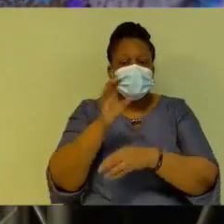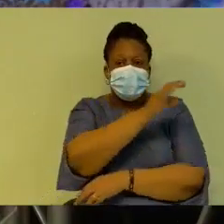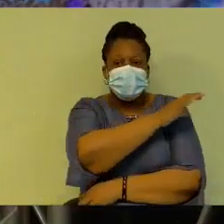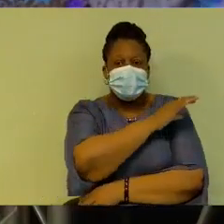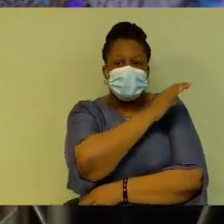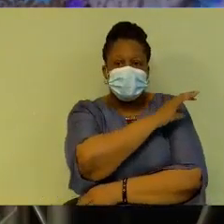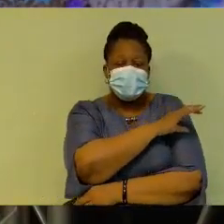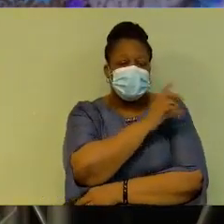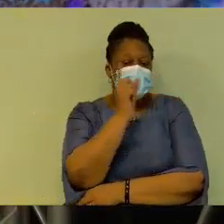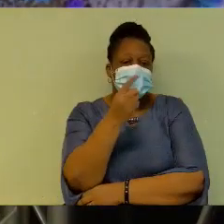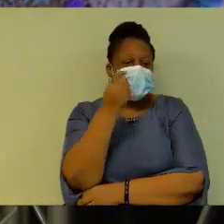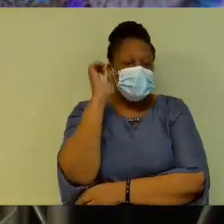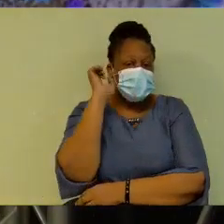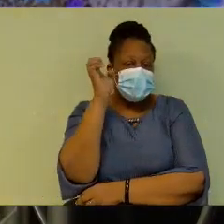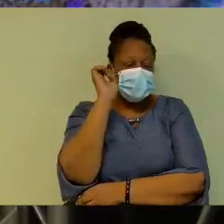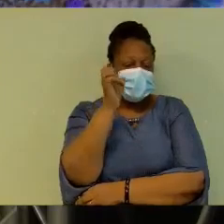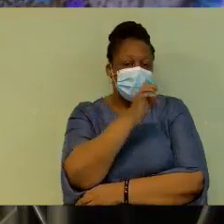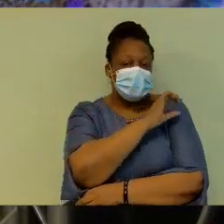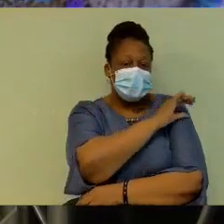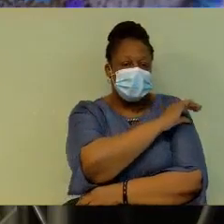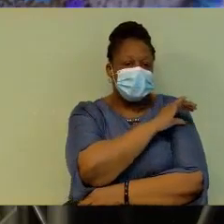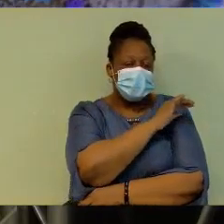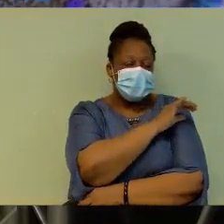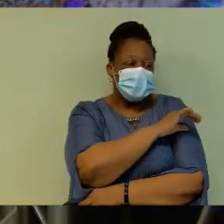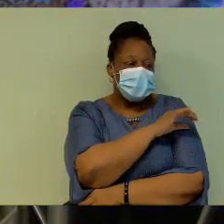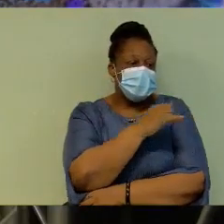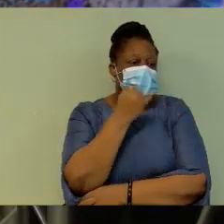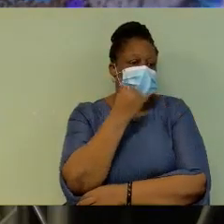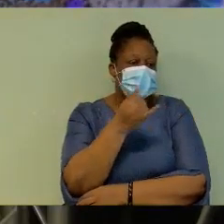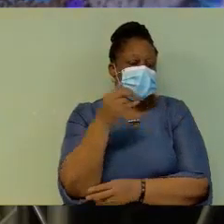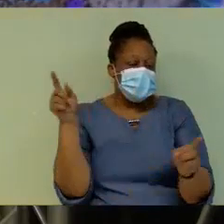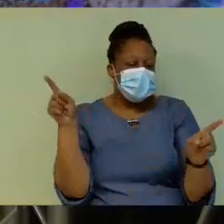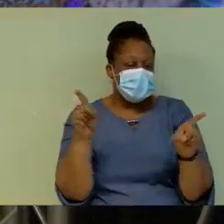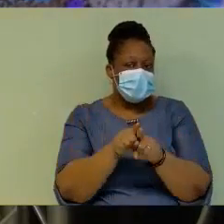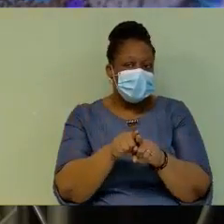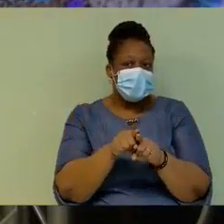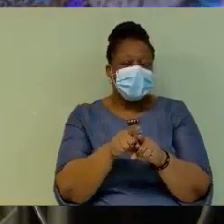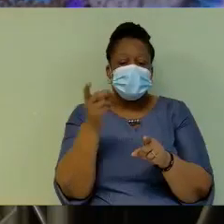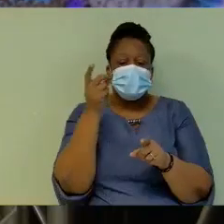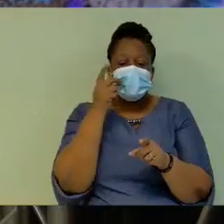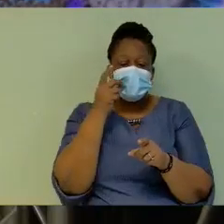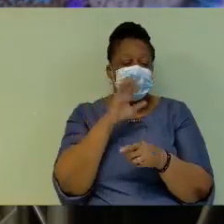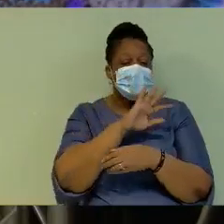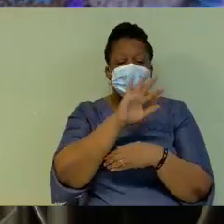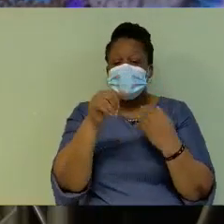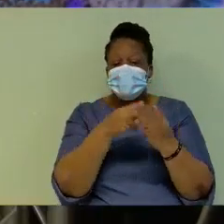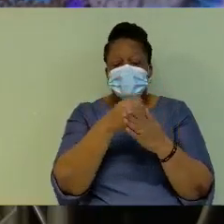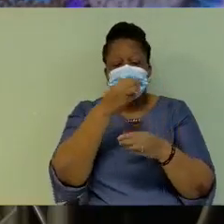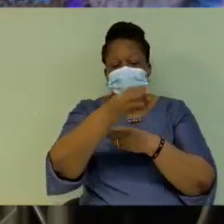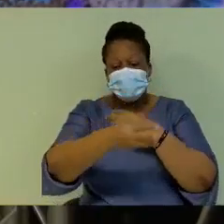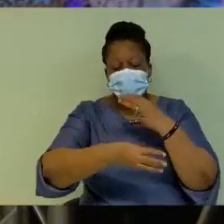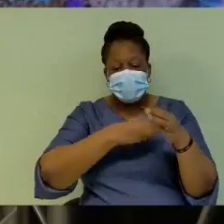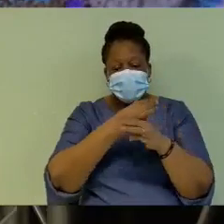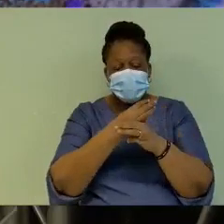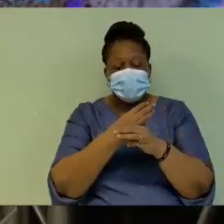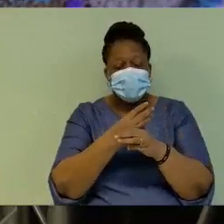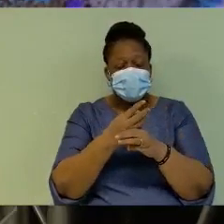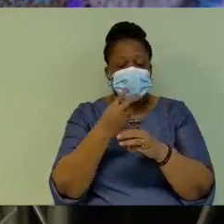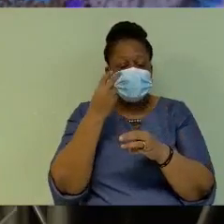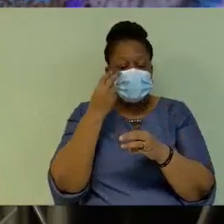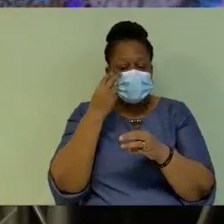doing emergency procedures is the same reason dental clinics all around the world facing this